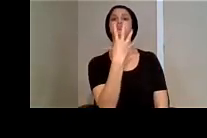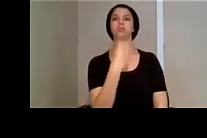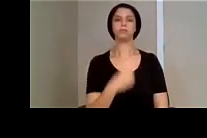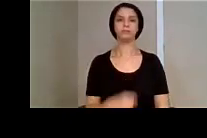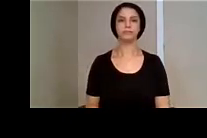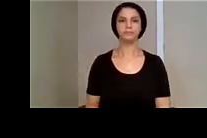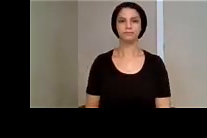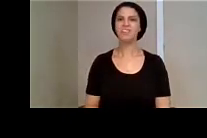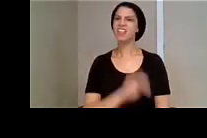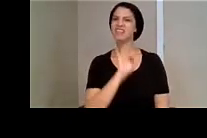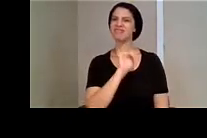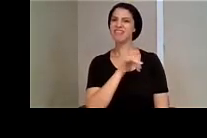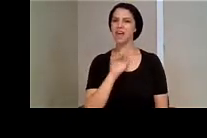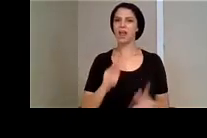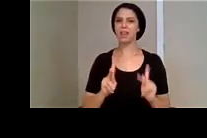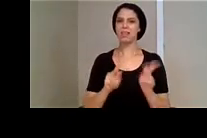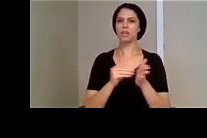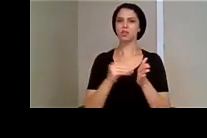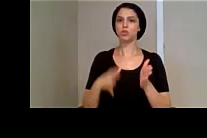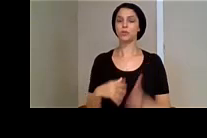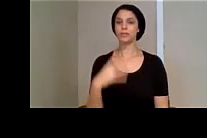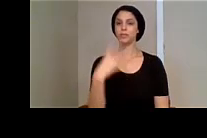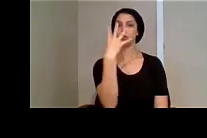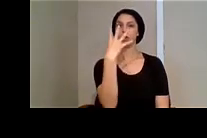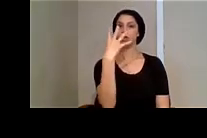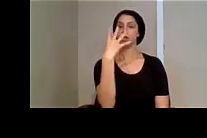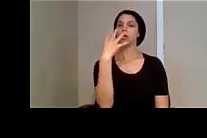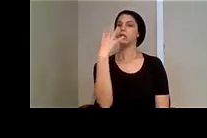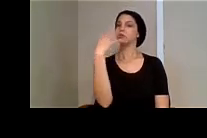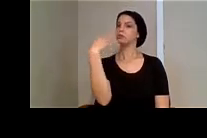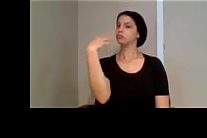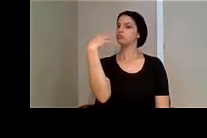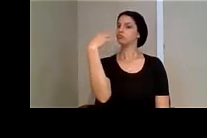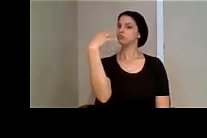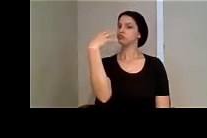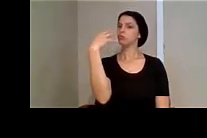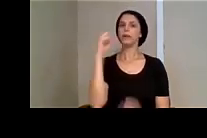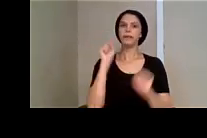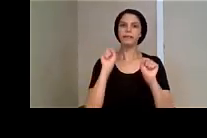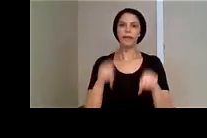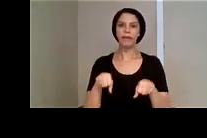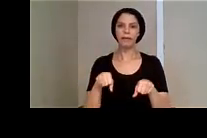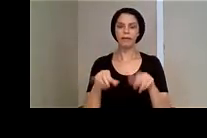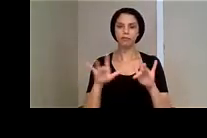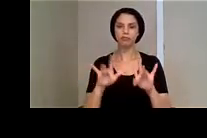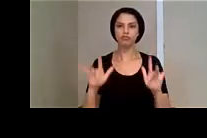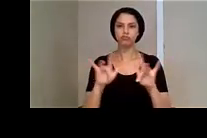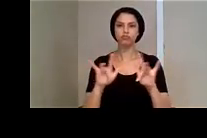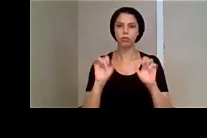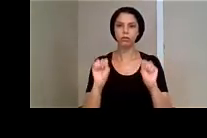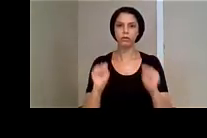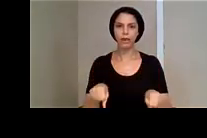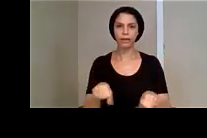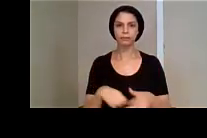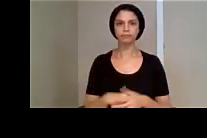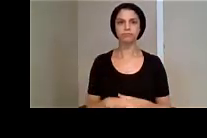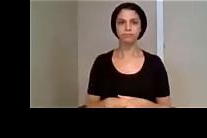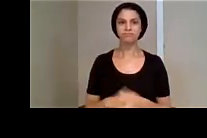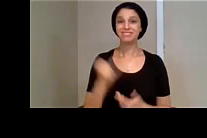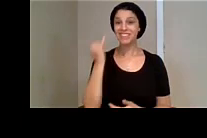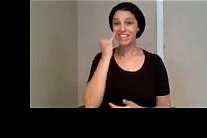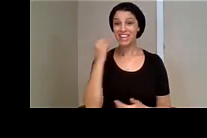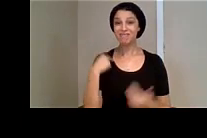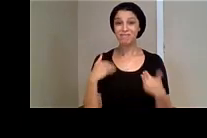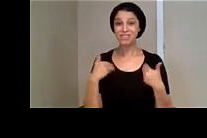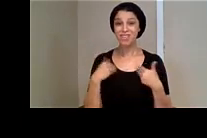And this is allowing the child to record themselves speaking, maybe a foreign language, playing an instrument, or if I'm a younger student, I can use this